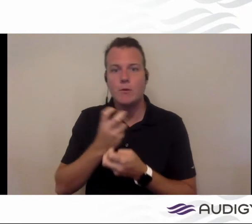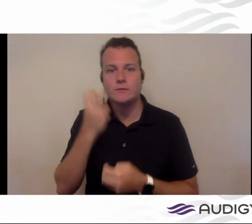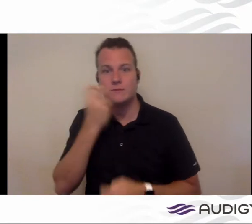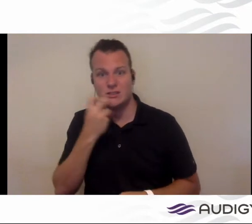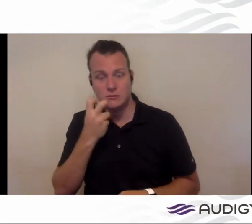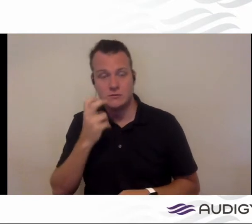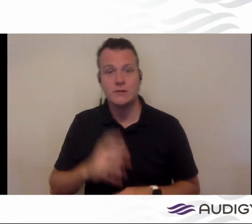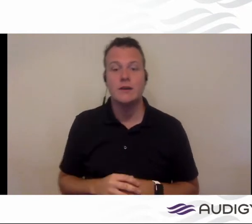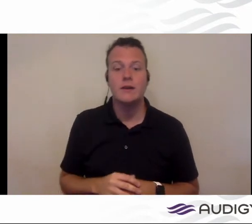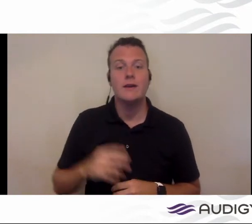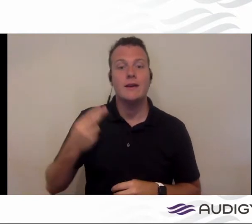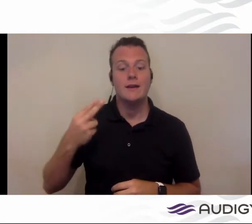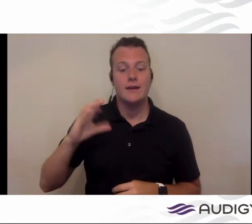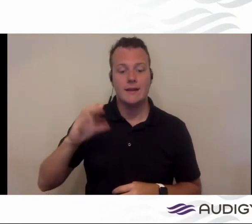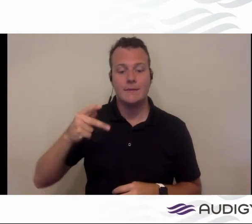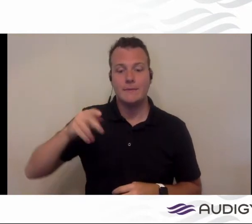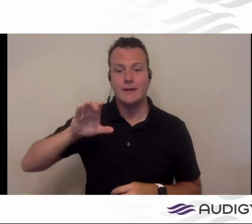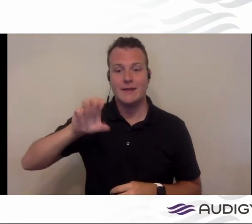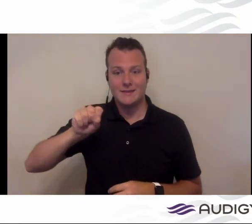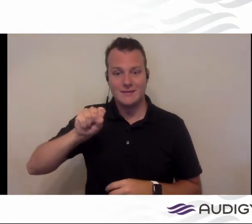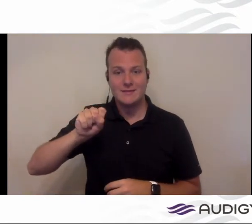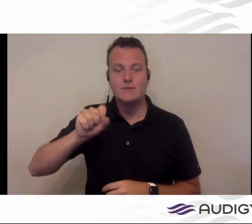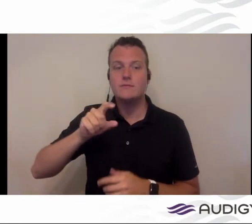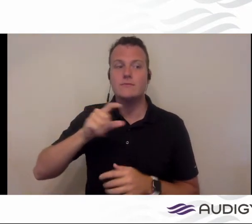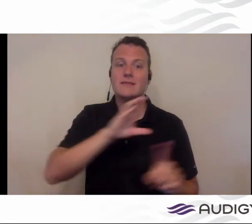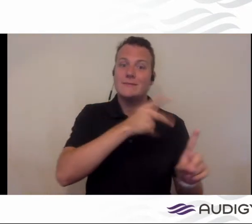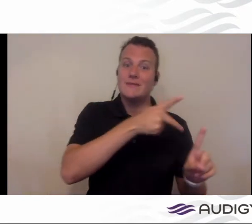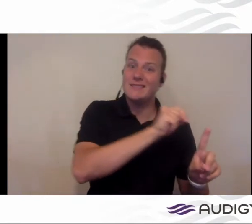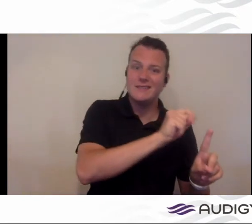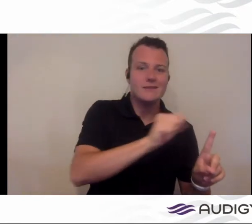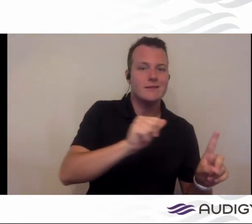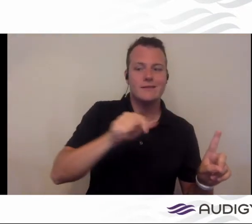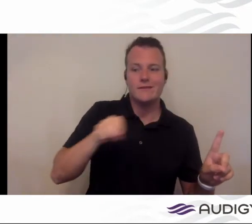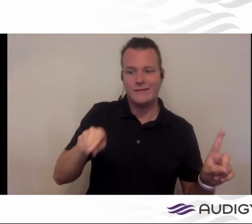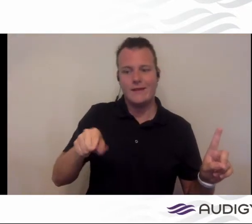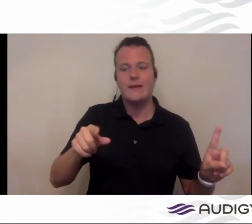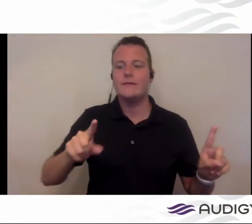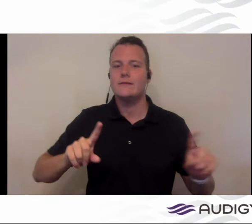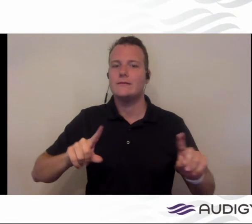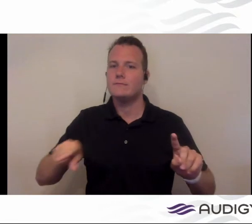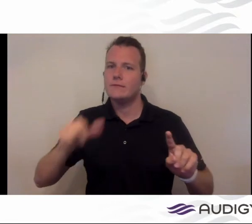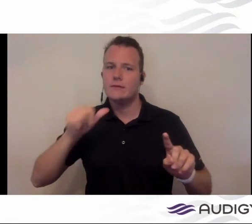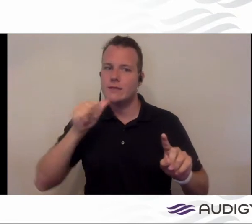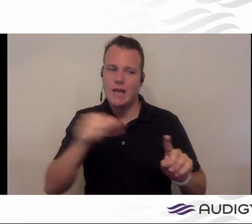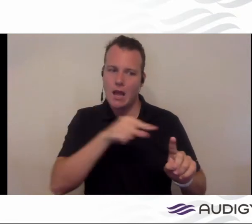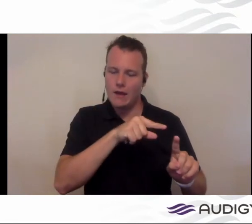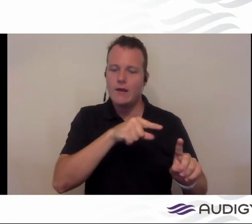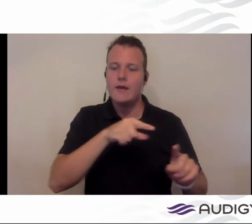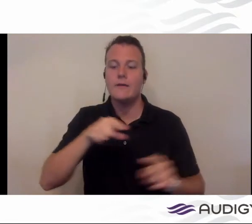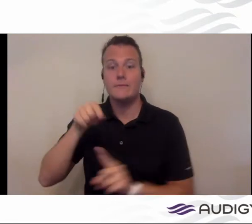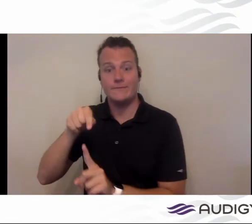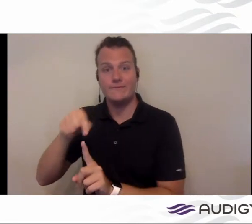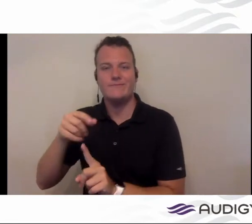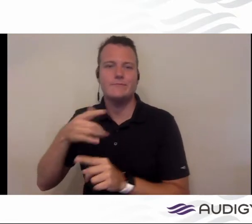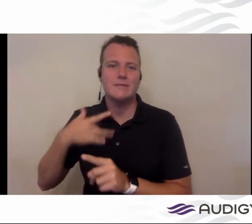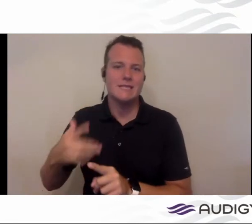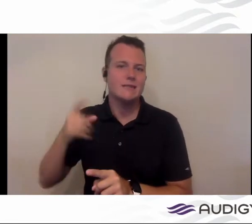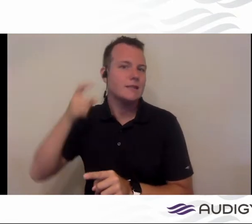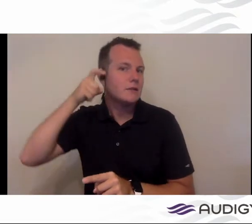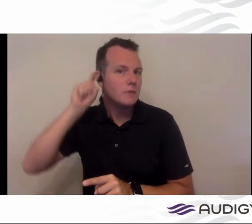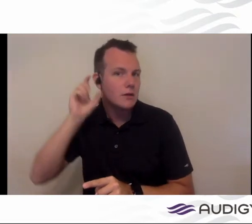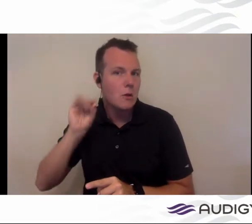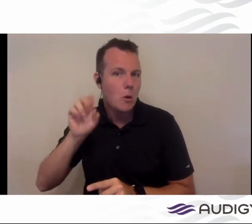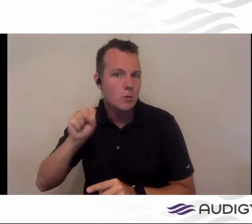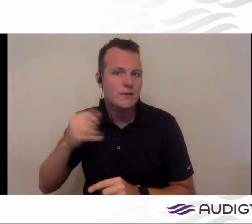HCPCS codes are what CPT does not address, and those are the hearing aid codes, and those are the ones that generally begin with a